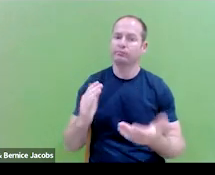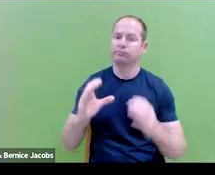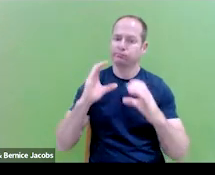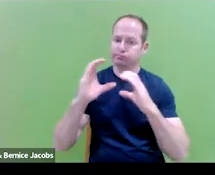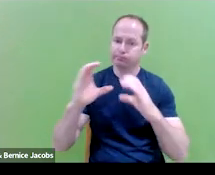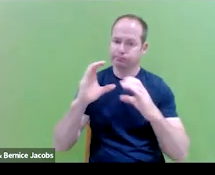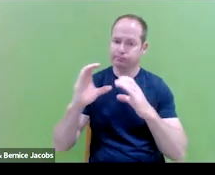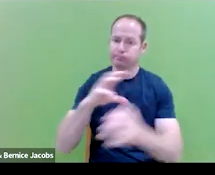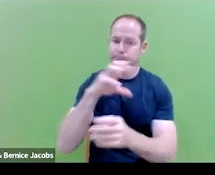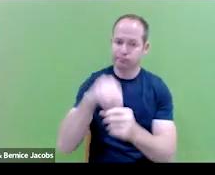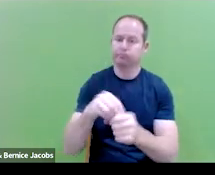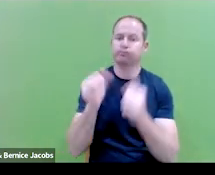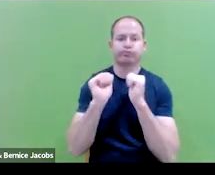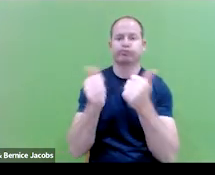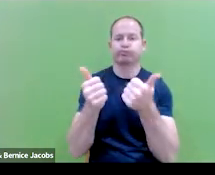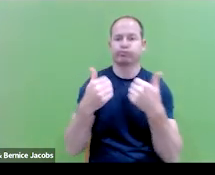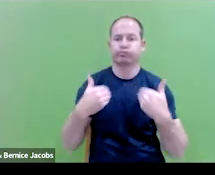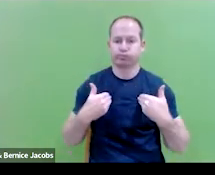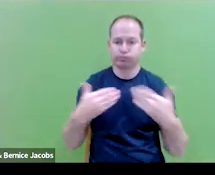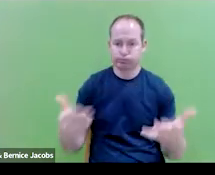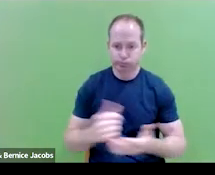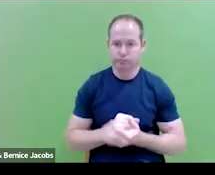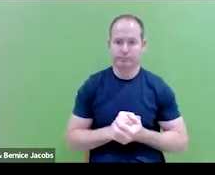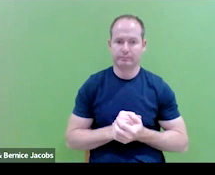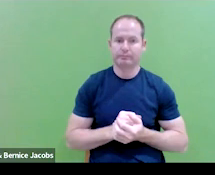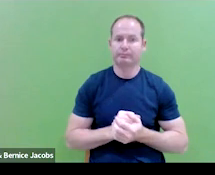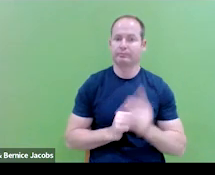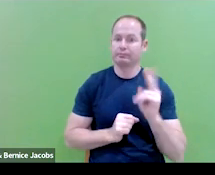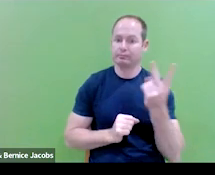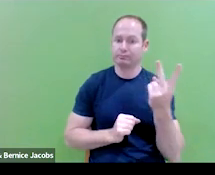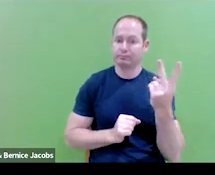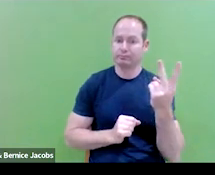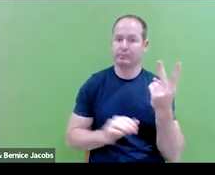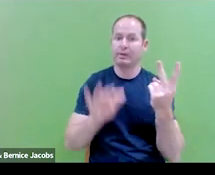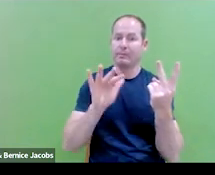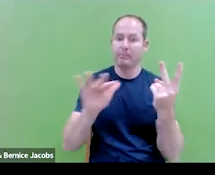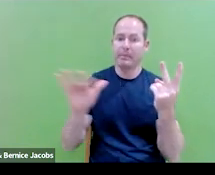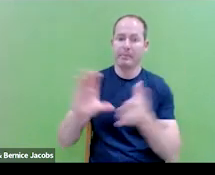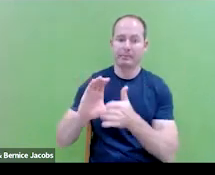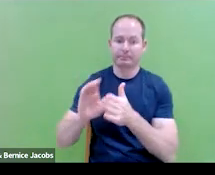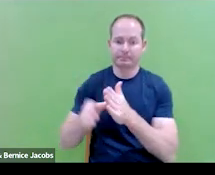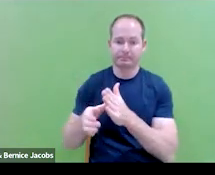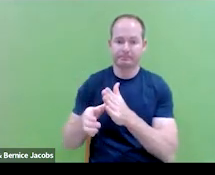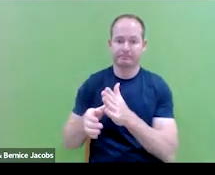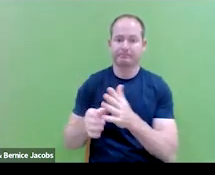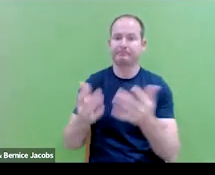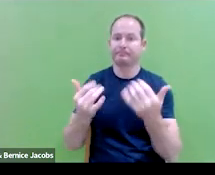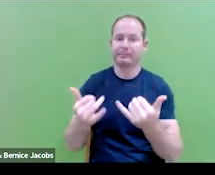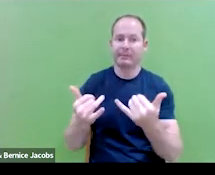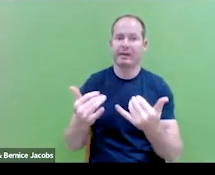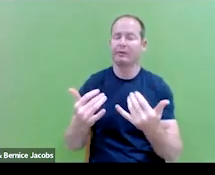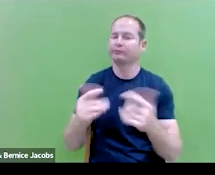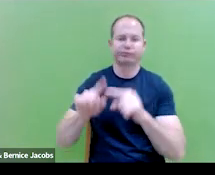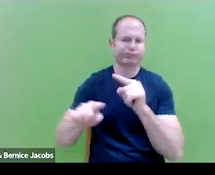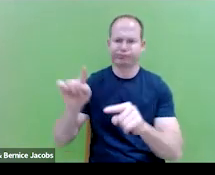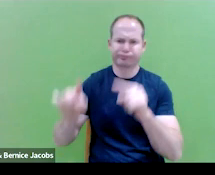this. And secondly, the sad reality is people with disabilities, and I'm talking across disabilities,